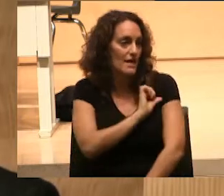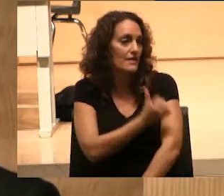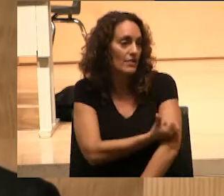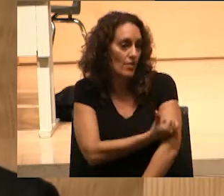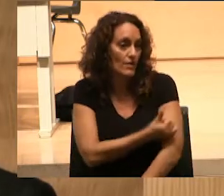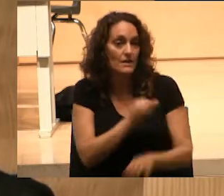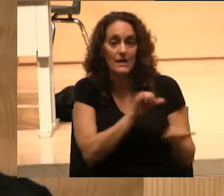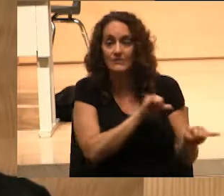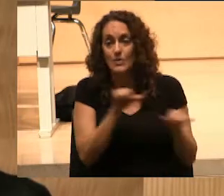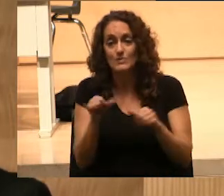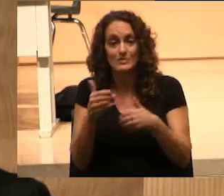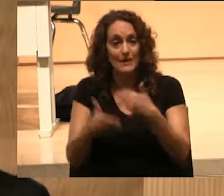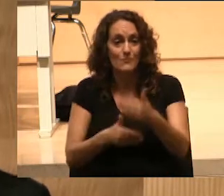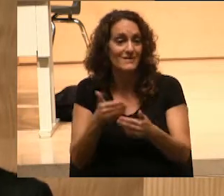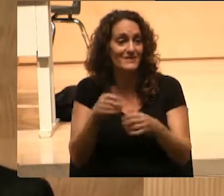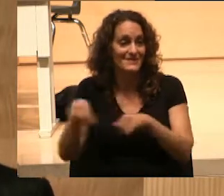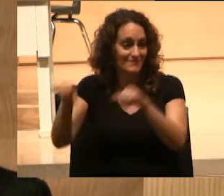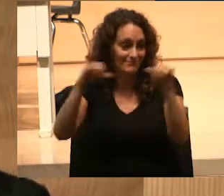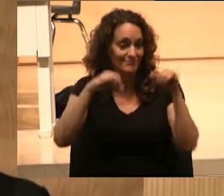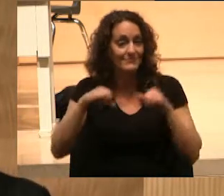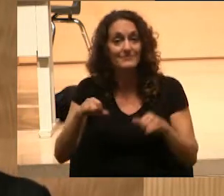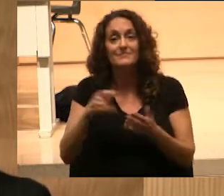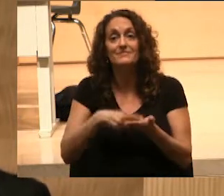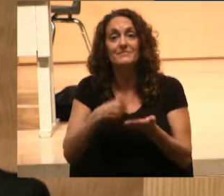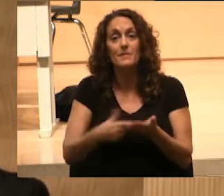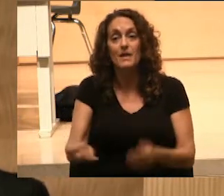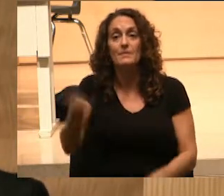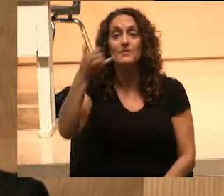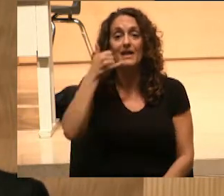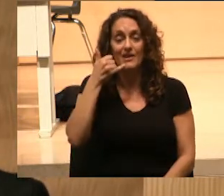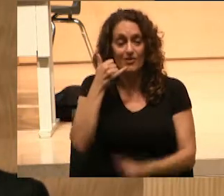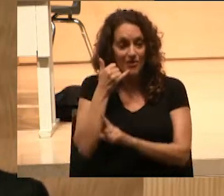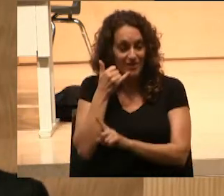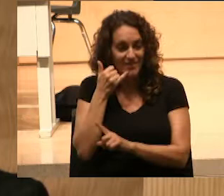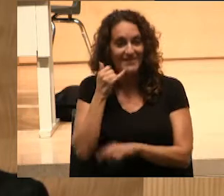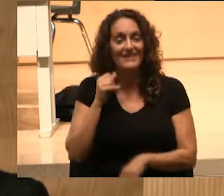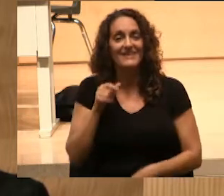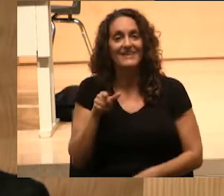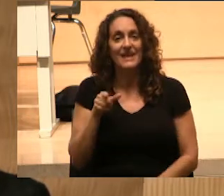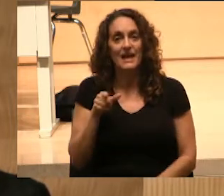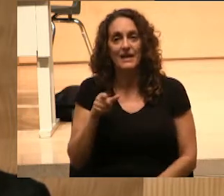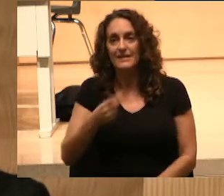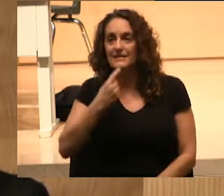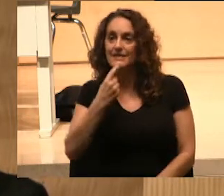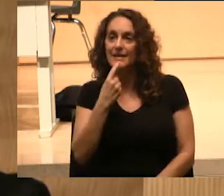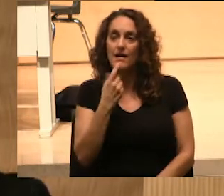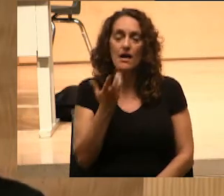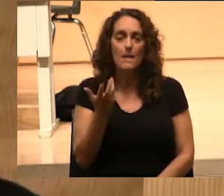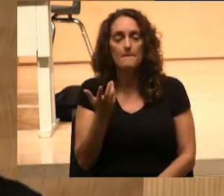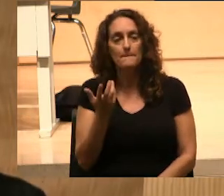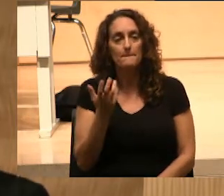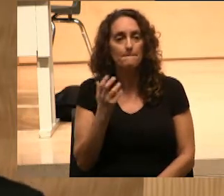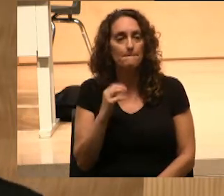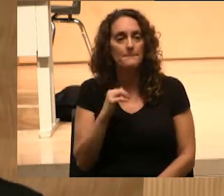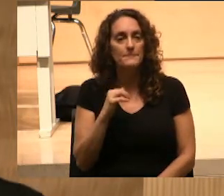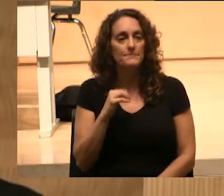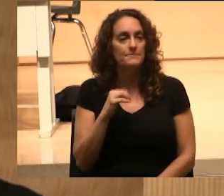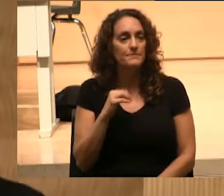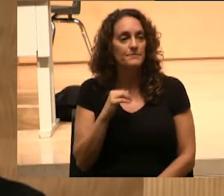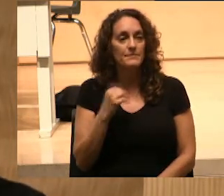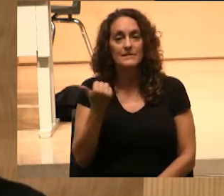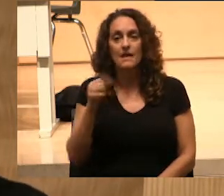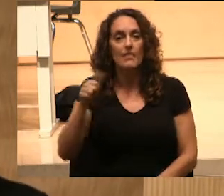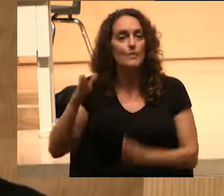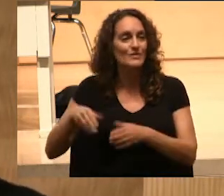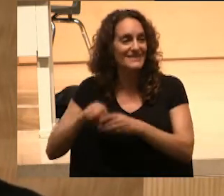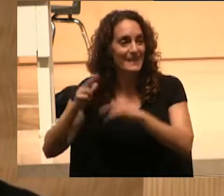anybody else. The reason I put this in here is I'll get calls every now and then that will, just say, from, somebody else in the